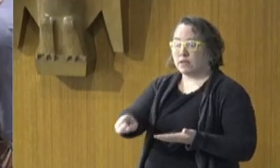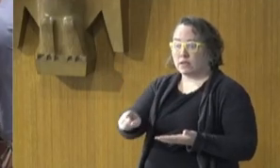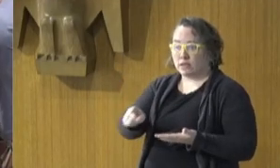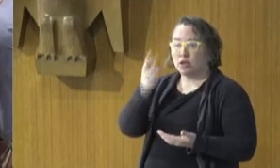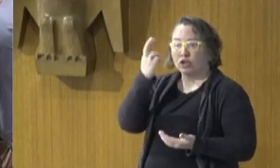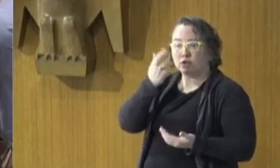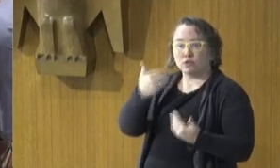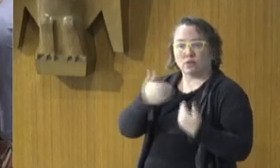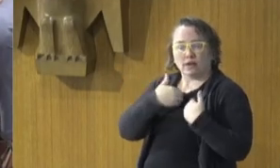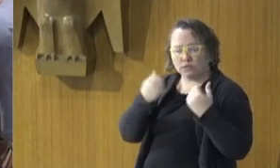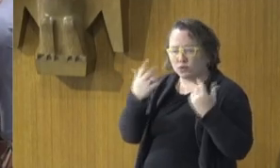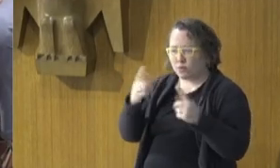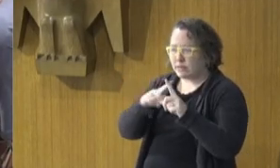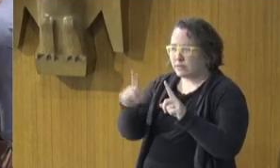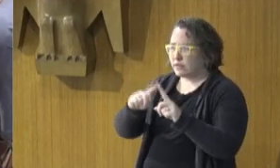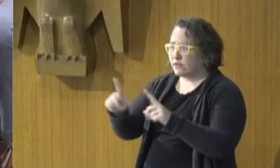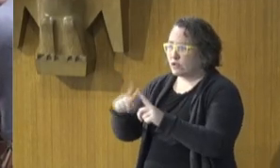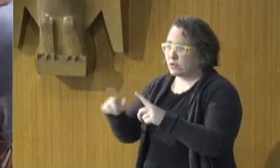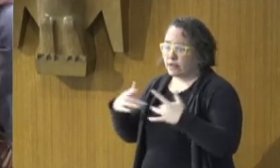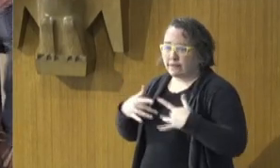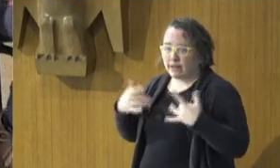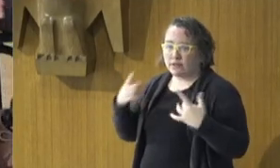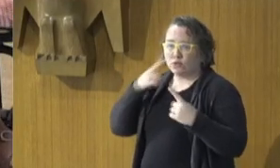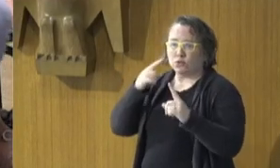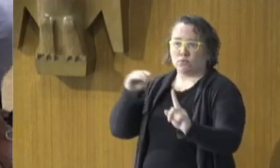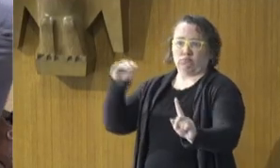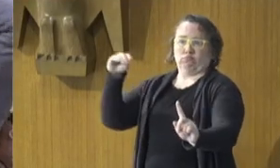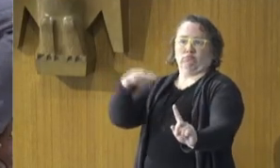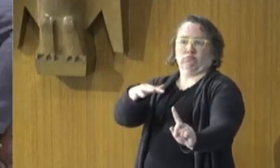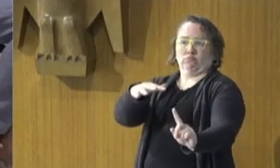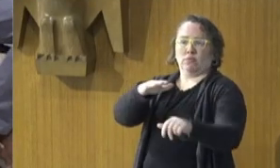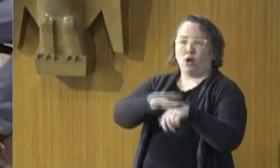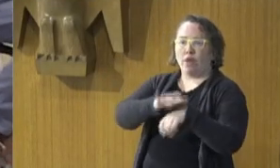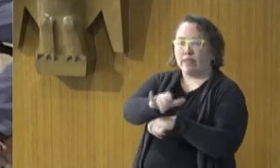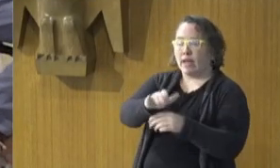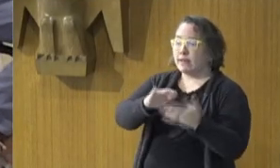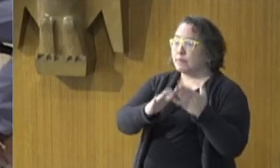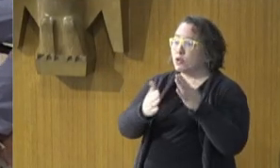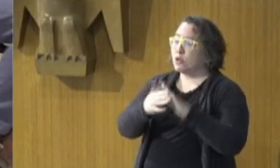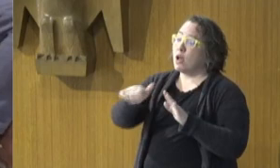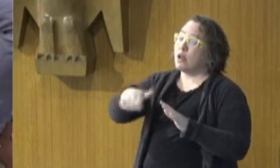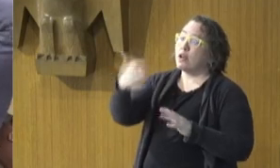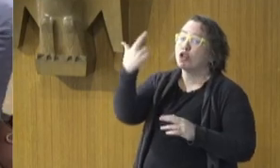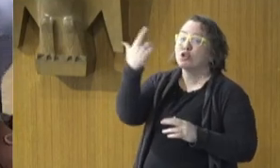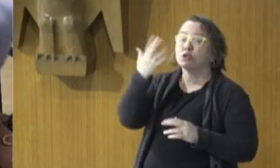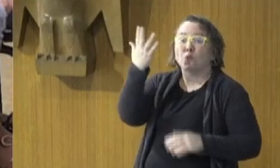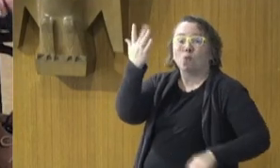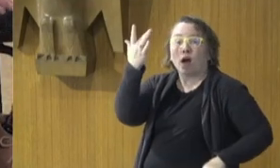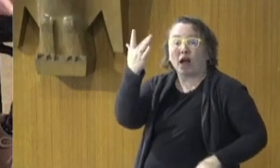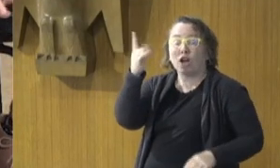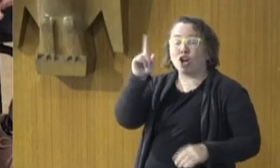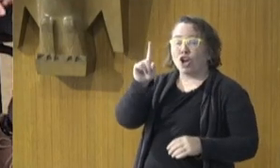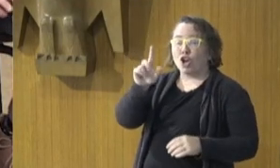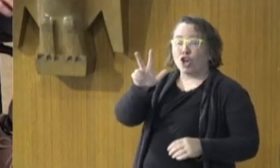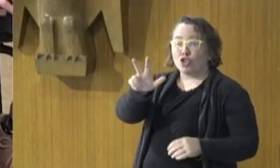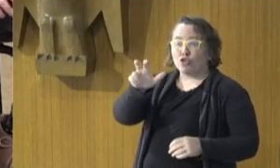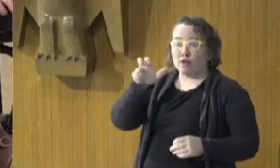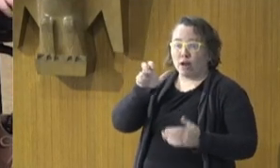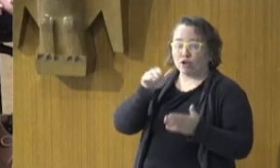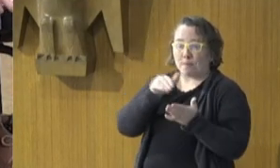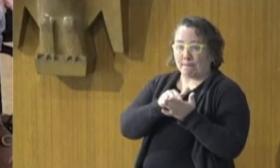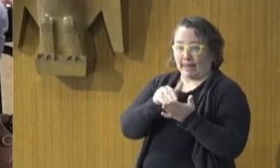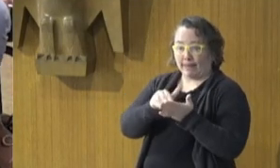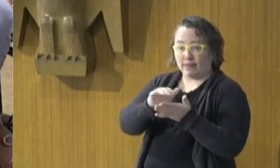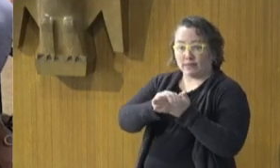have so many events about the trans community today. I think another reason is that $300 million was spent over the last couple